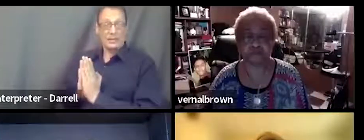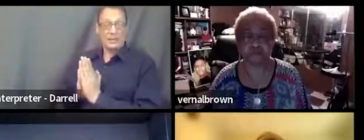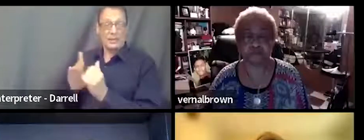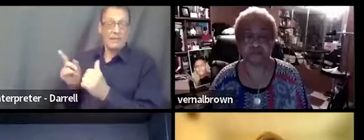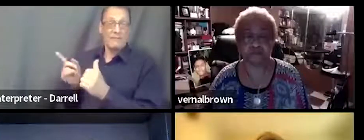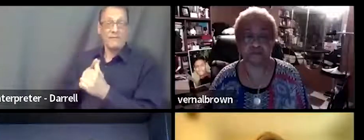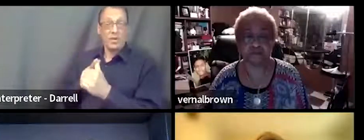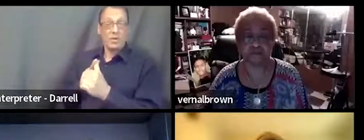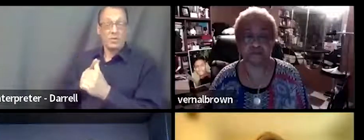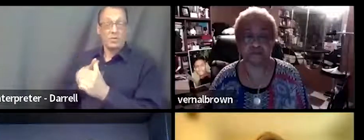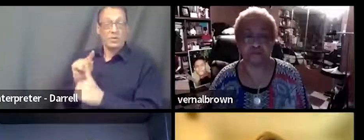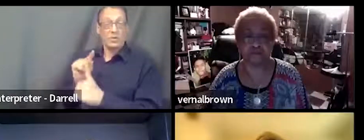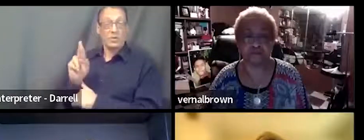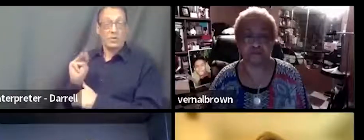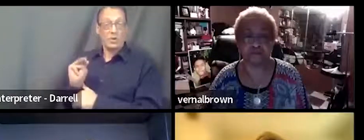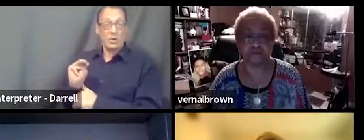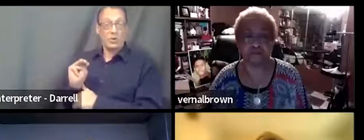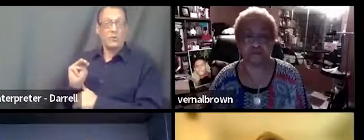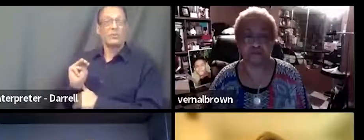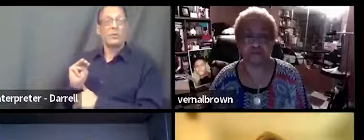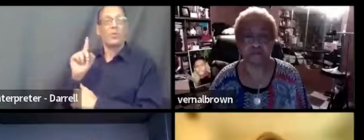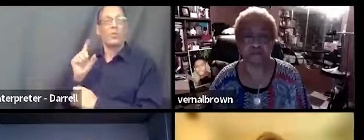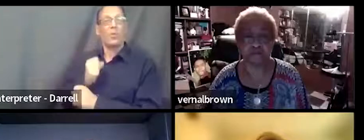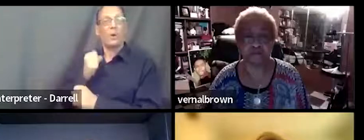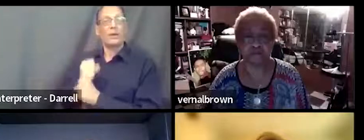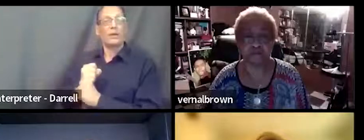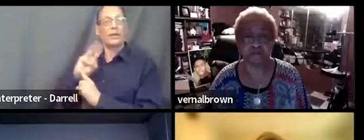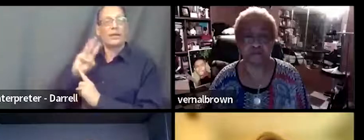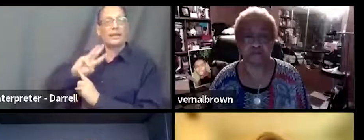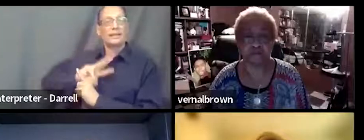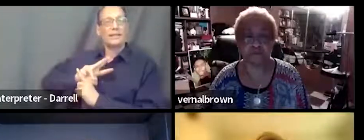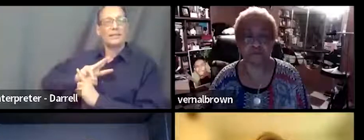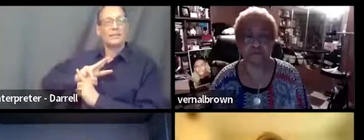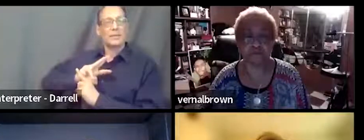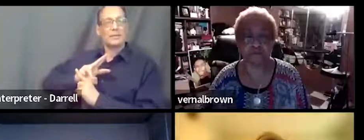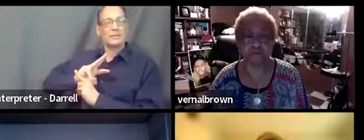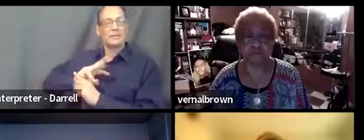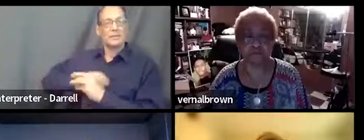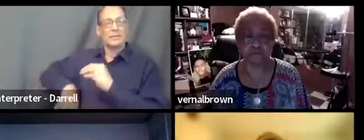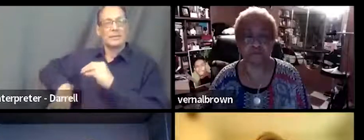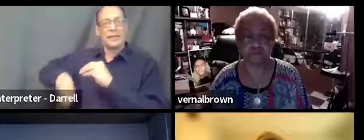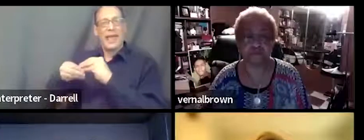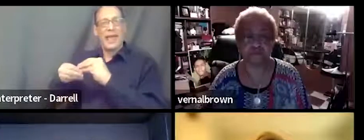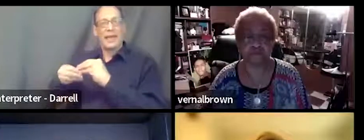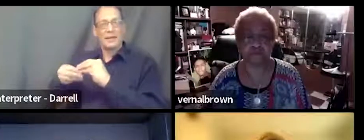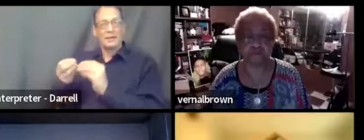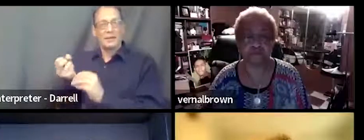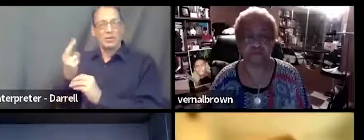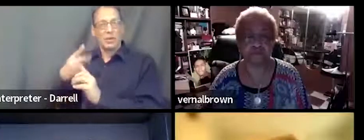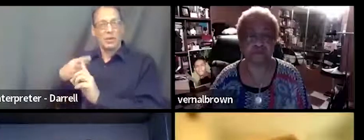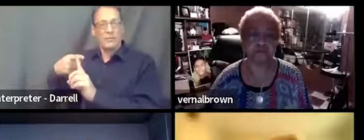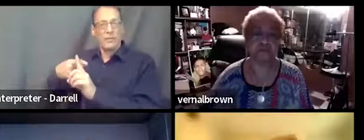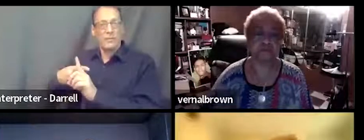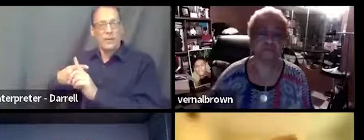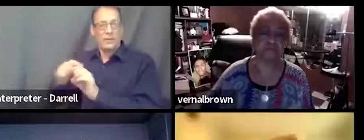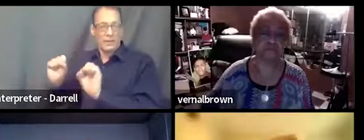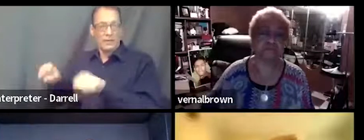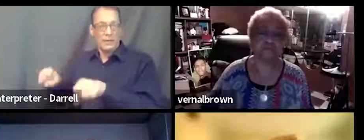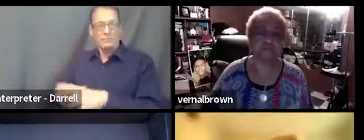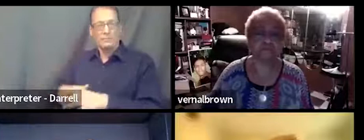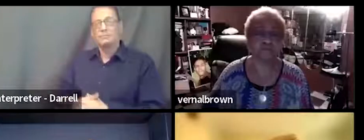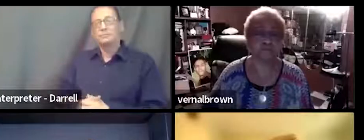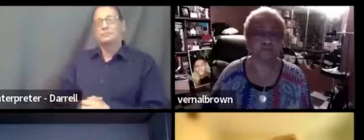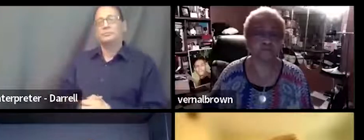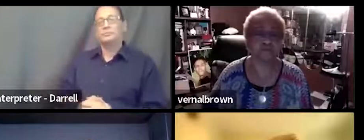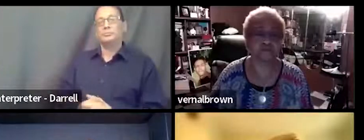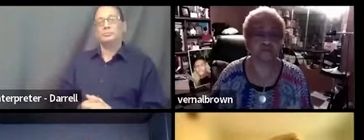be an 18-month term with an extension of a 12-month term. And the reason why we did this